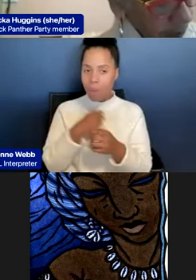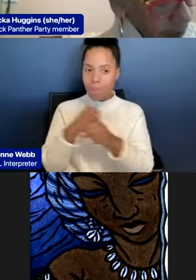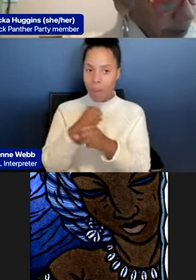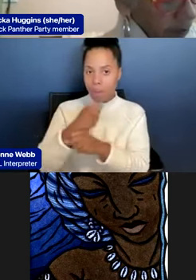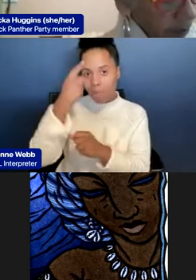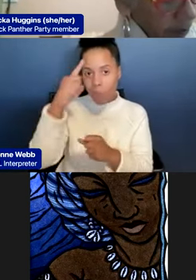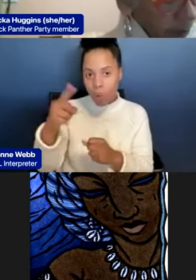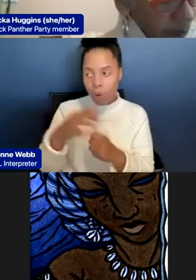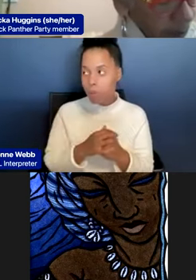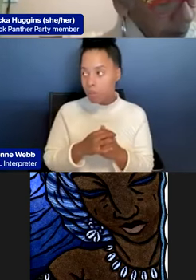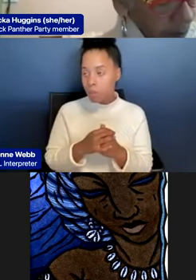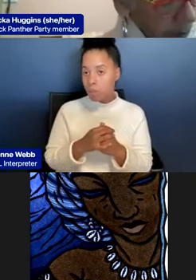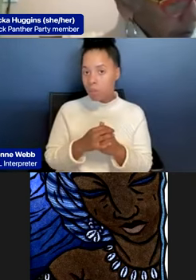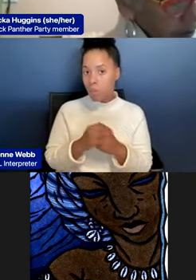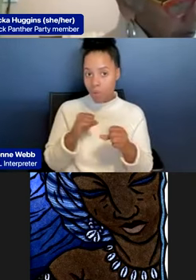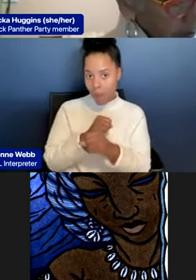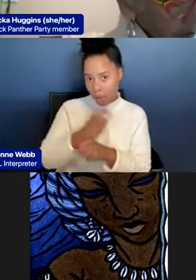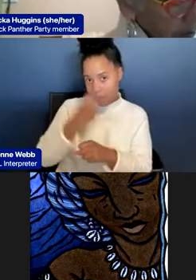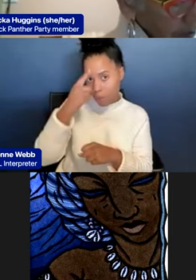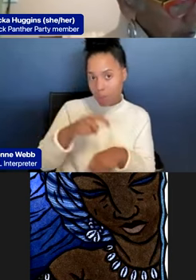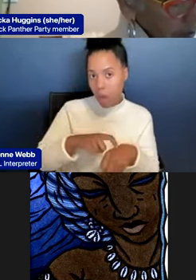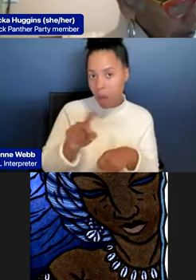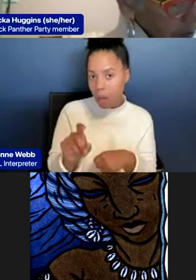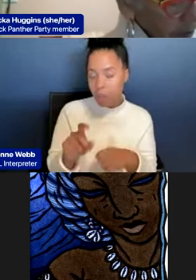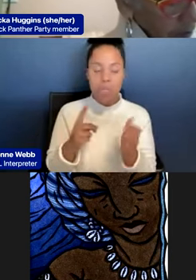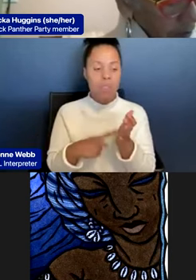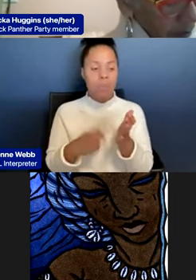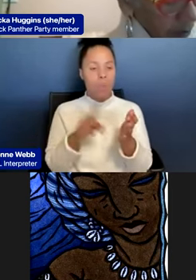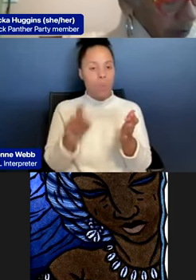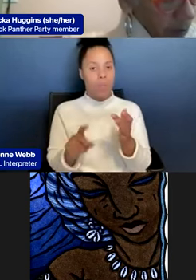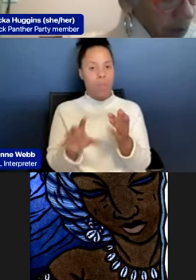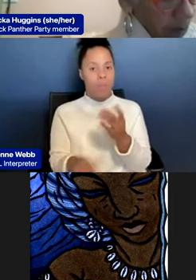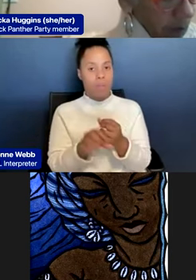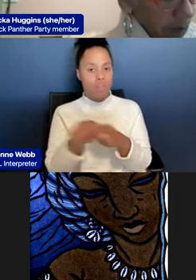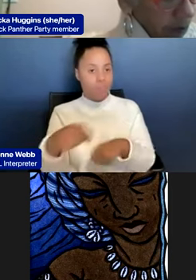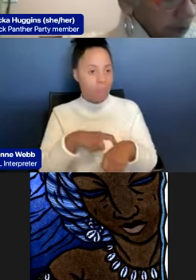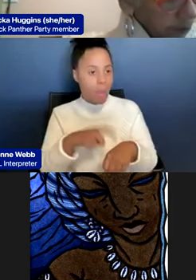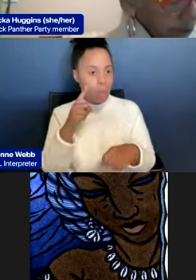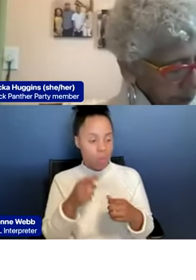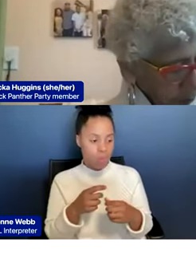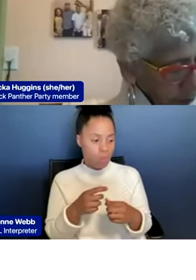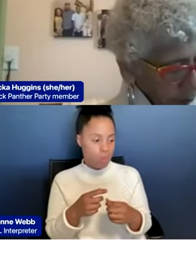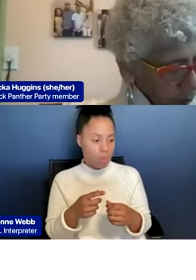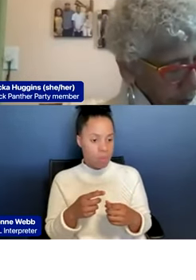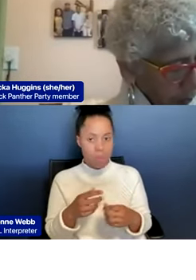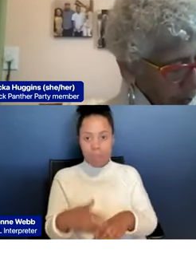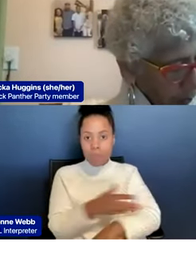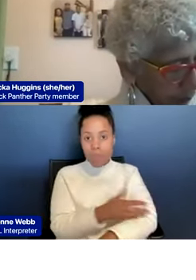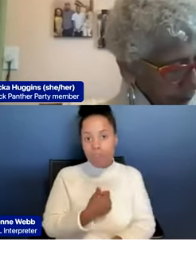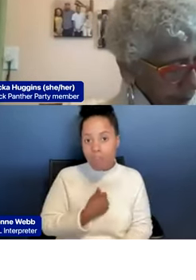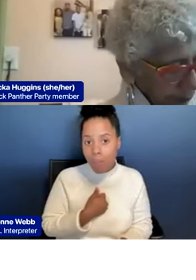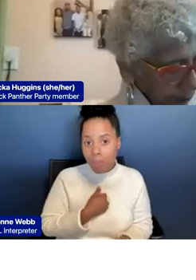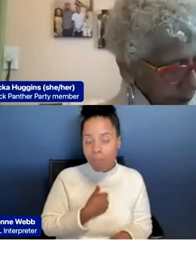time. Sometimes the time to expand ourselves, time to learn, time to live, time to raise